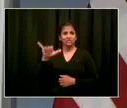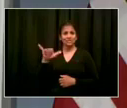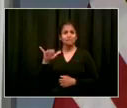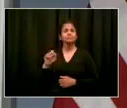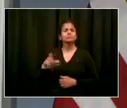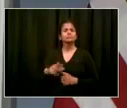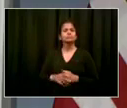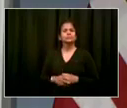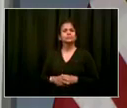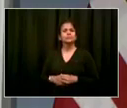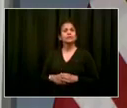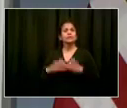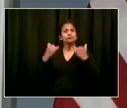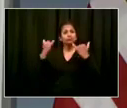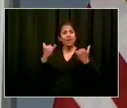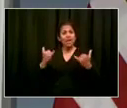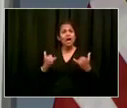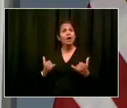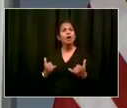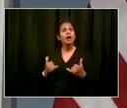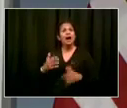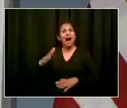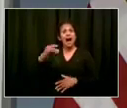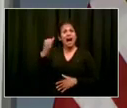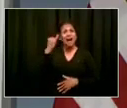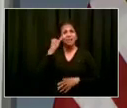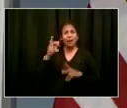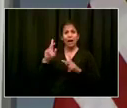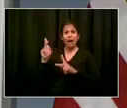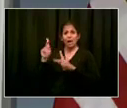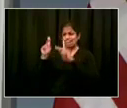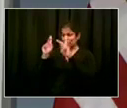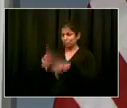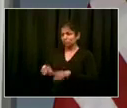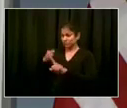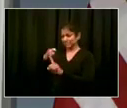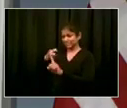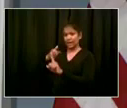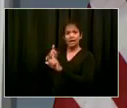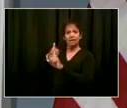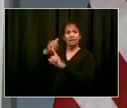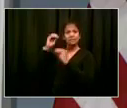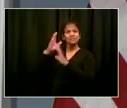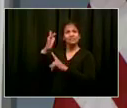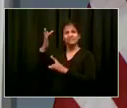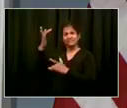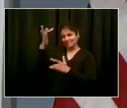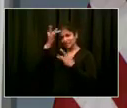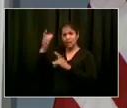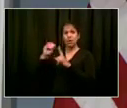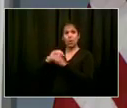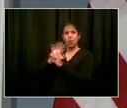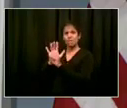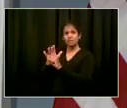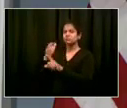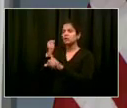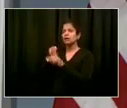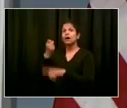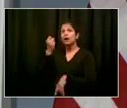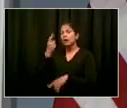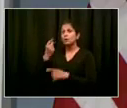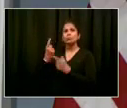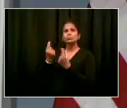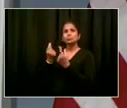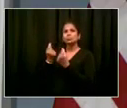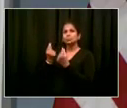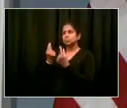of finding out about positive cases, positive test results, because all of those get reported to the health department